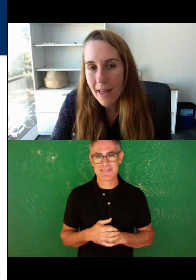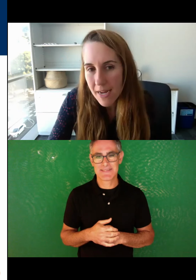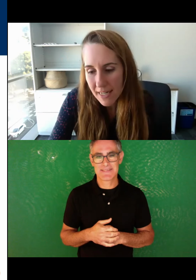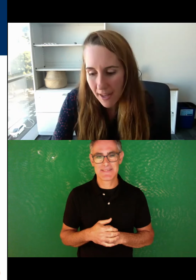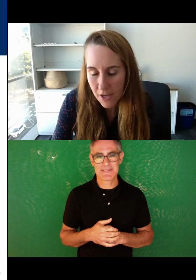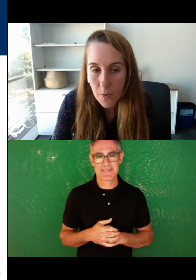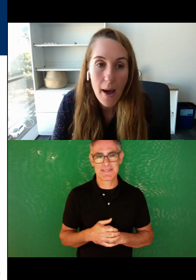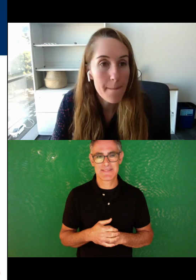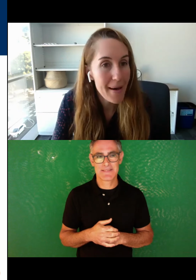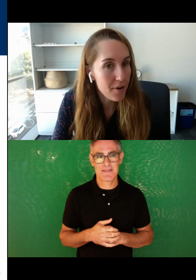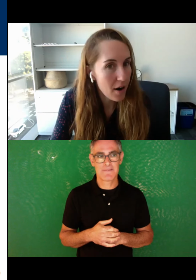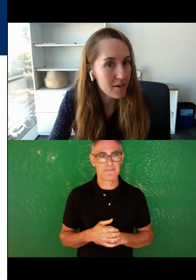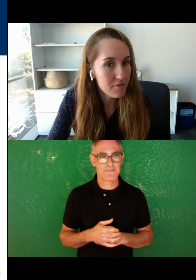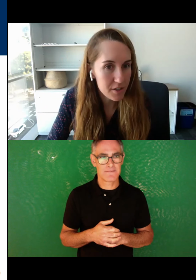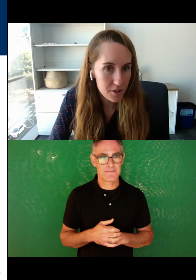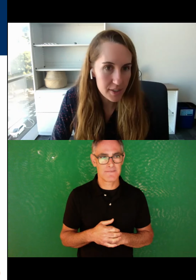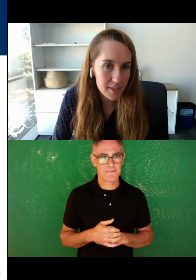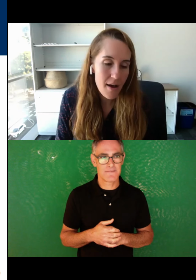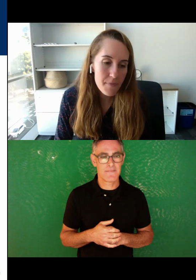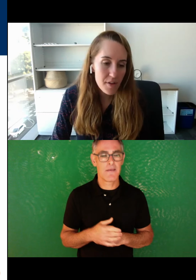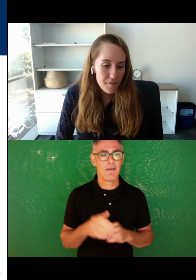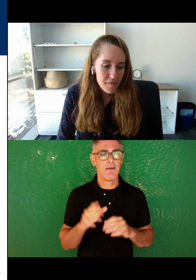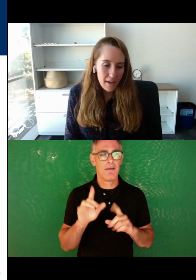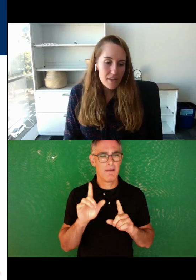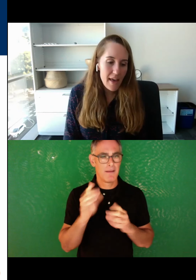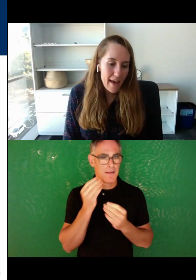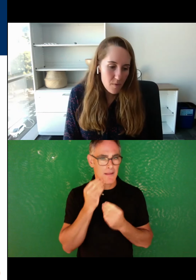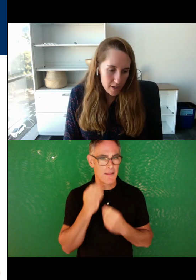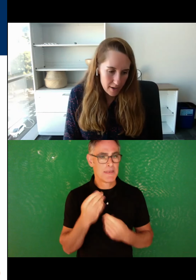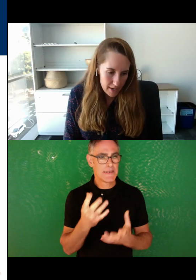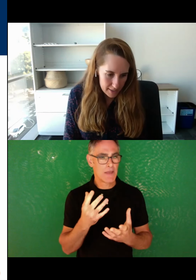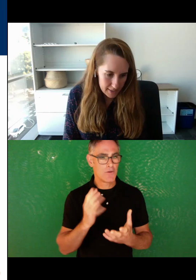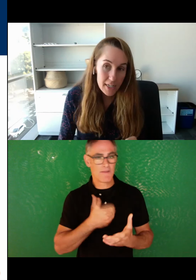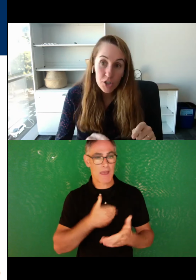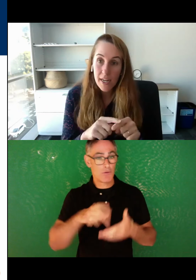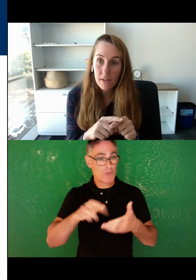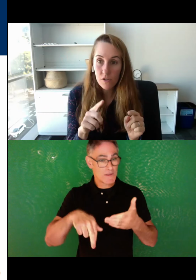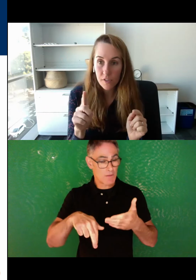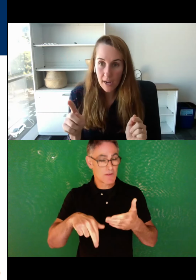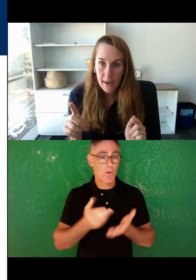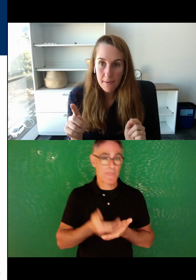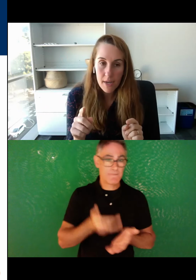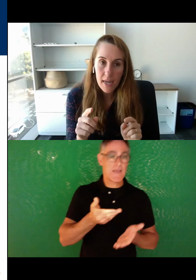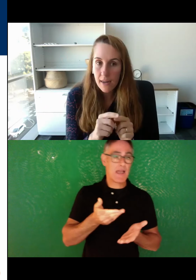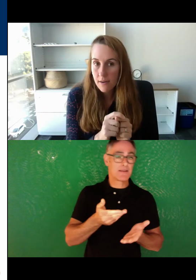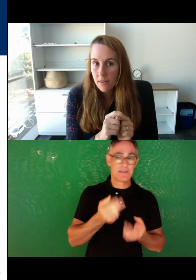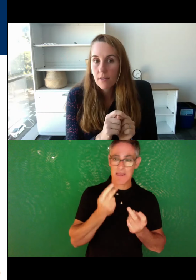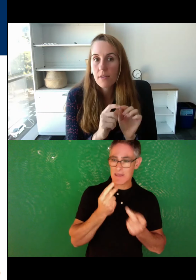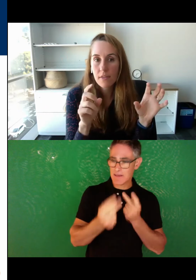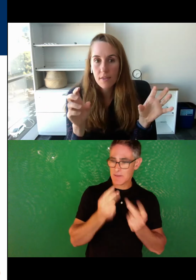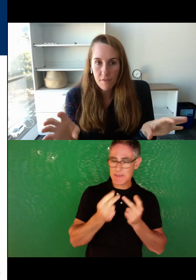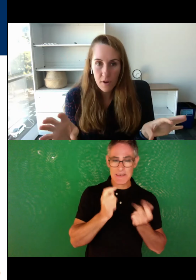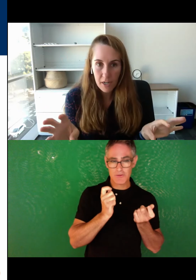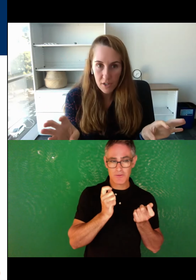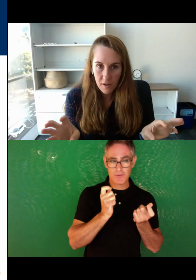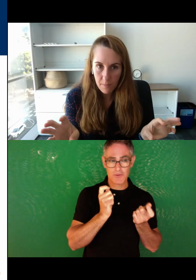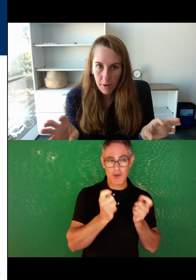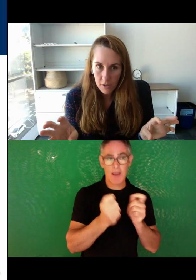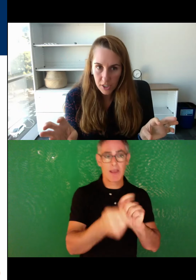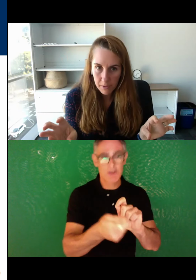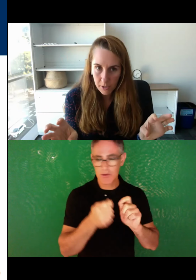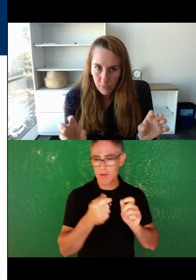So let me tell you about our results. The fact that we see change over time in